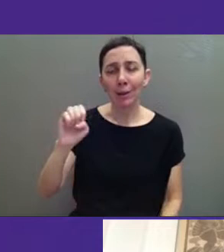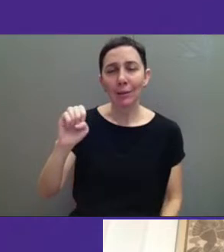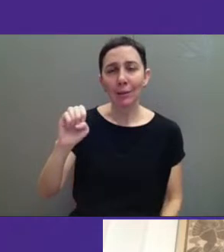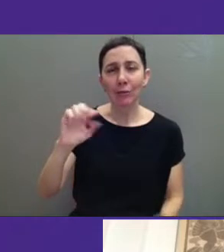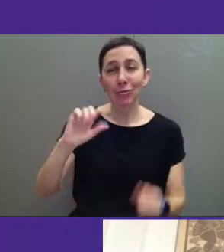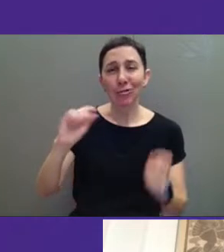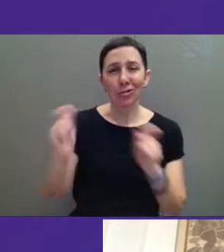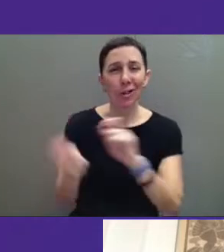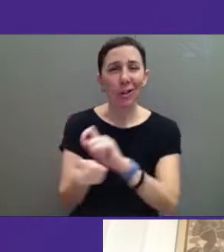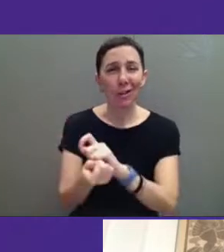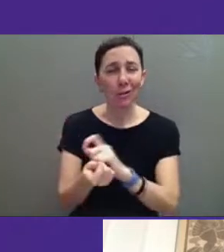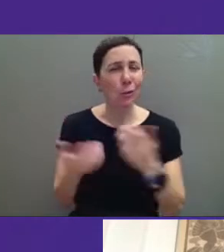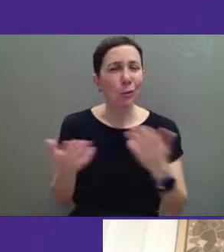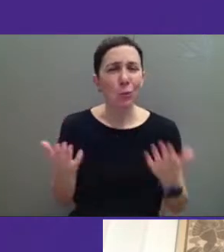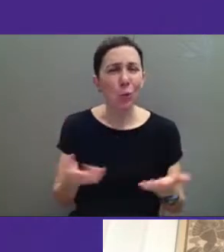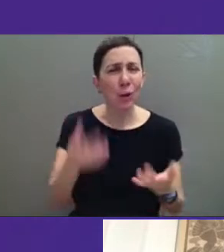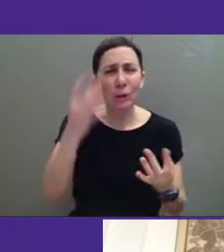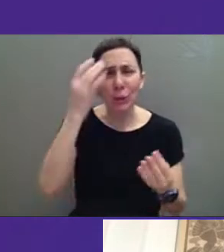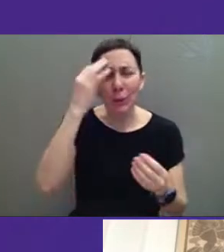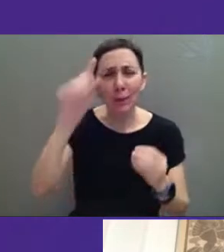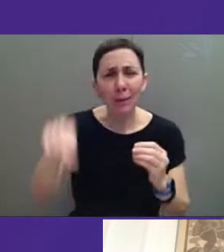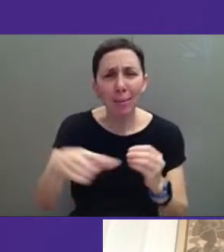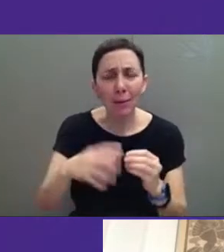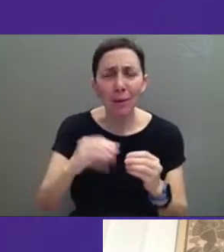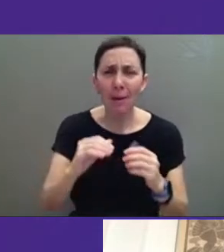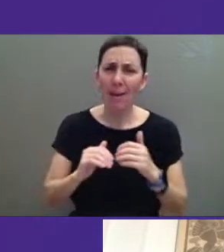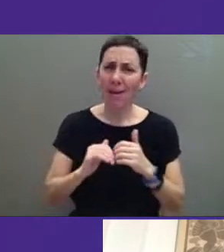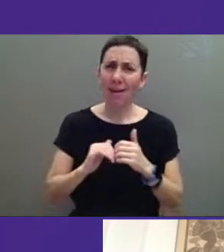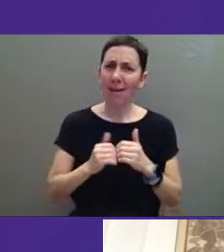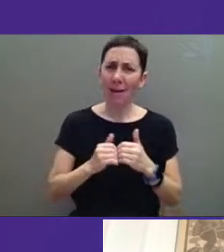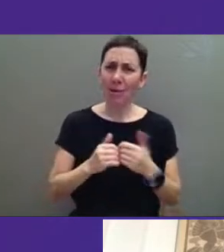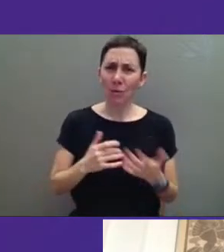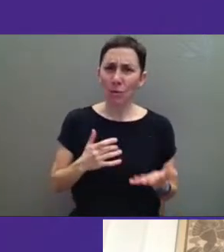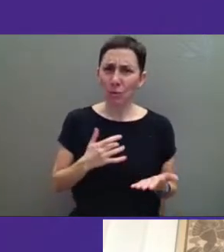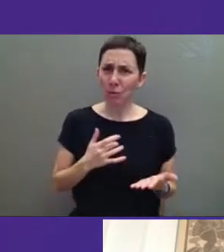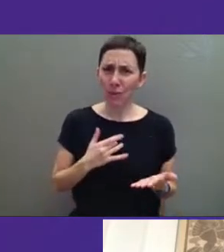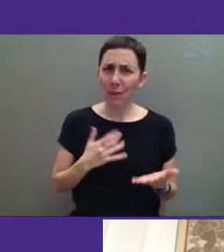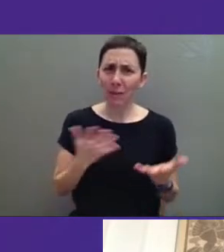what do you think about and how do you feel?